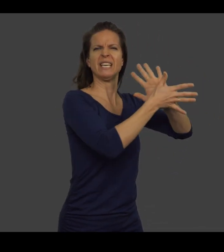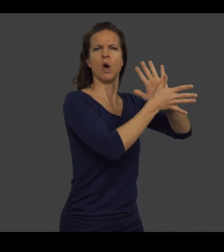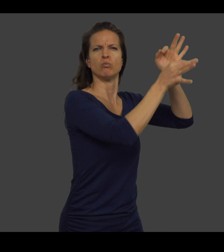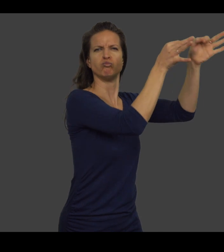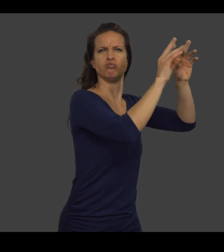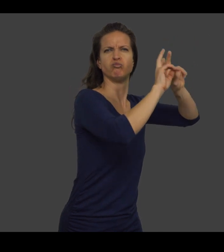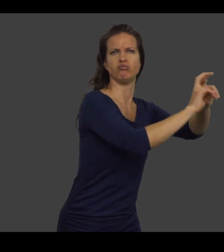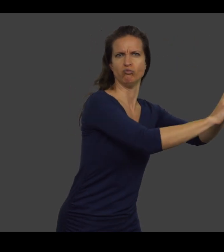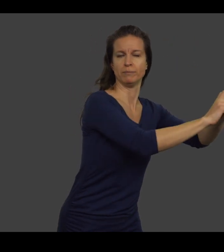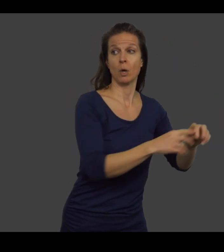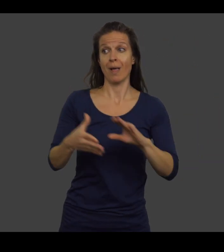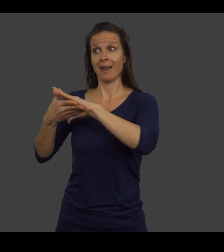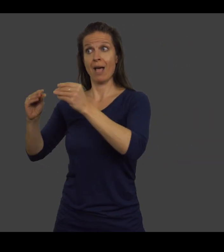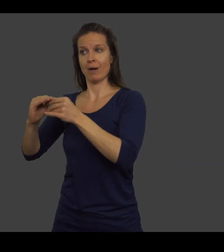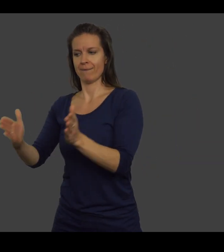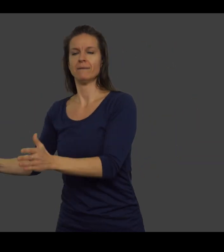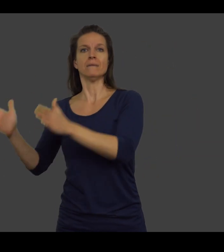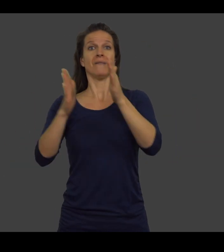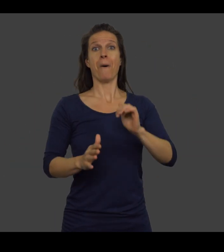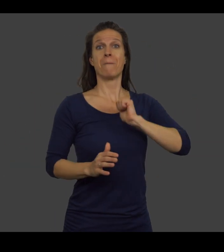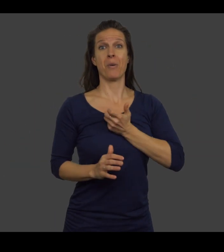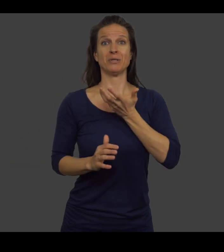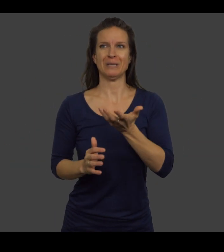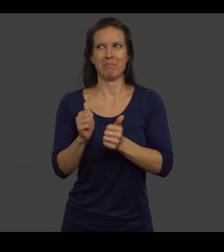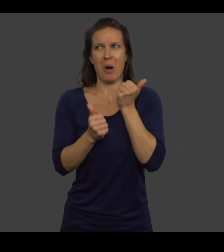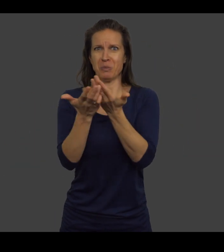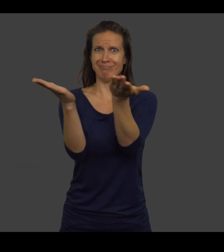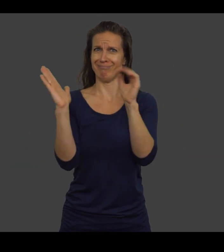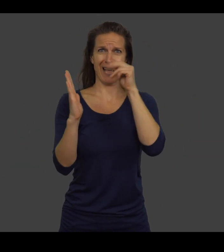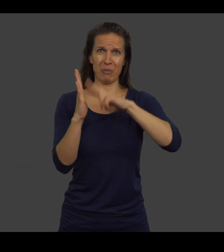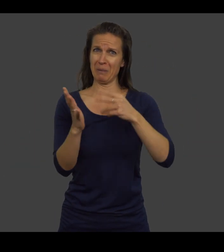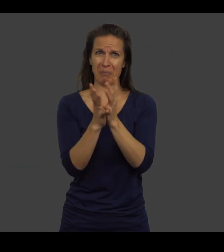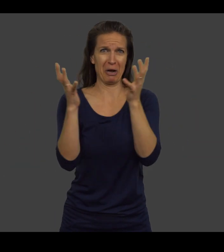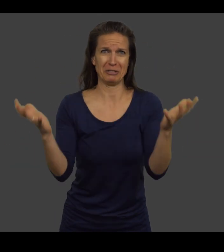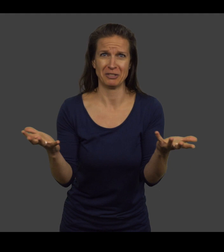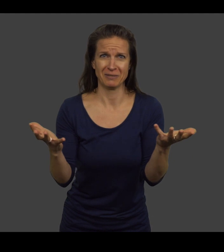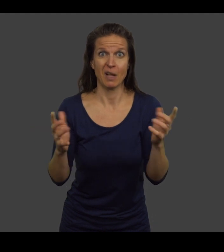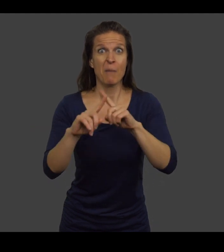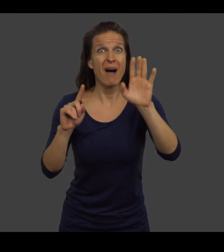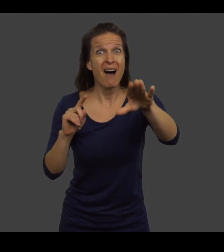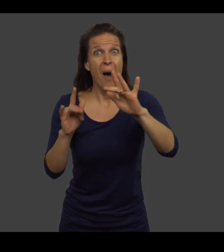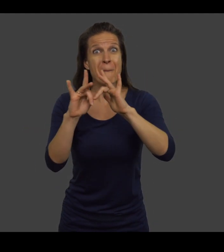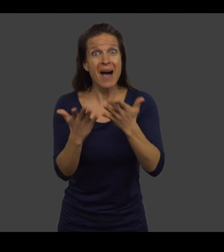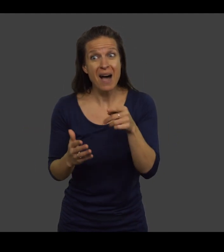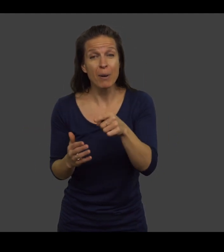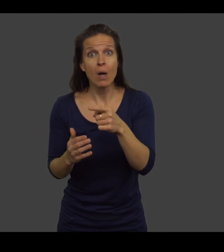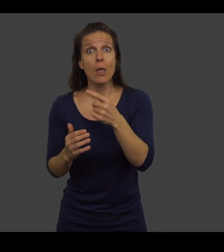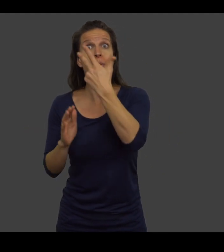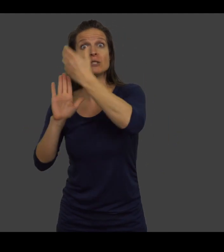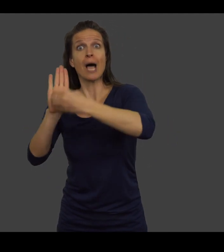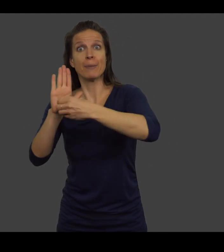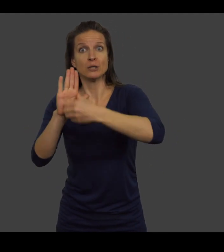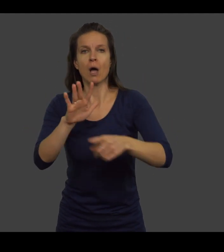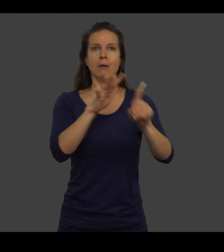I don't read a lot of. Yeah, you're like most people. But 1 out of every 3 chapters in the Bible is poetry. Yeah, why so much